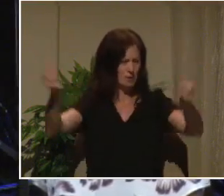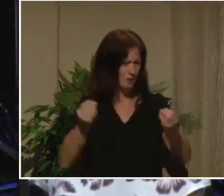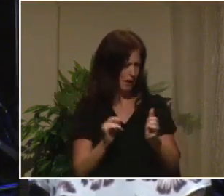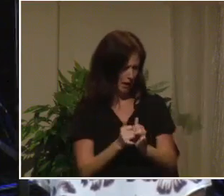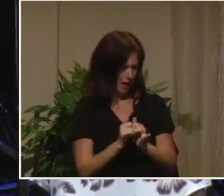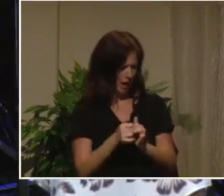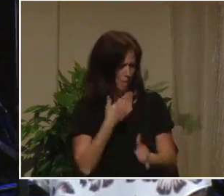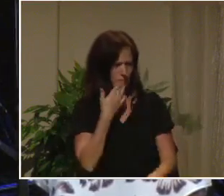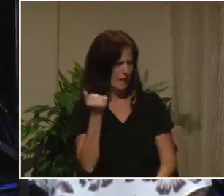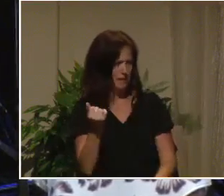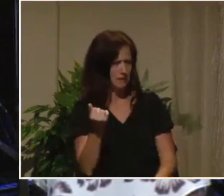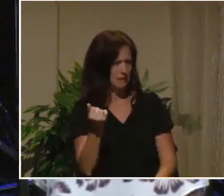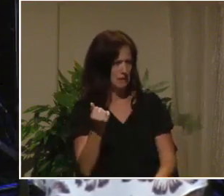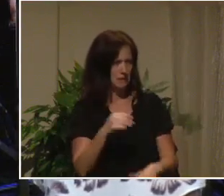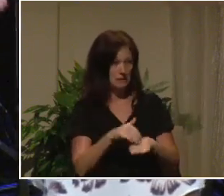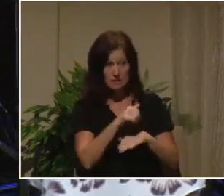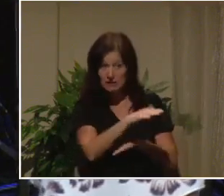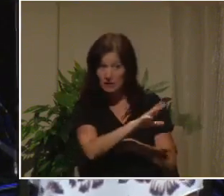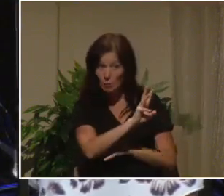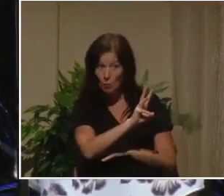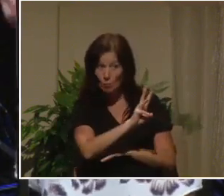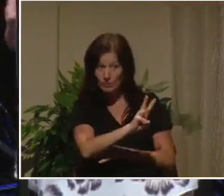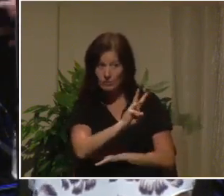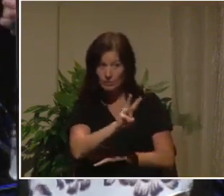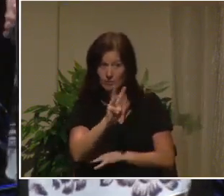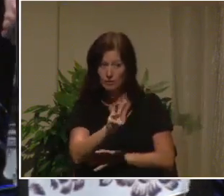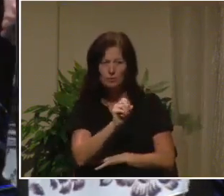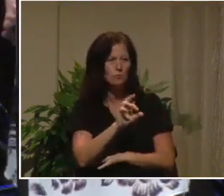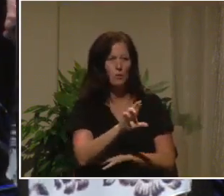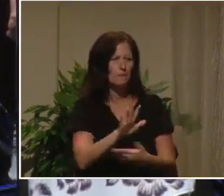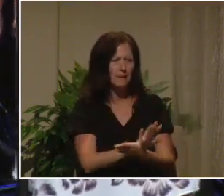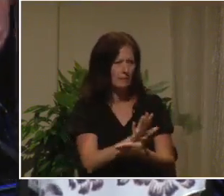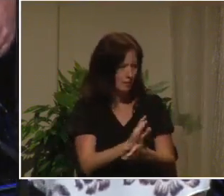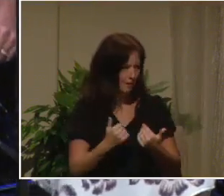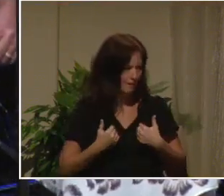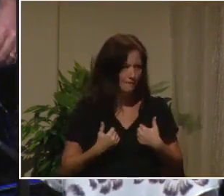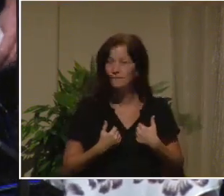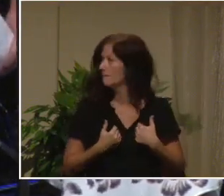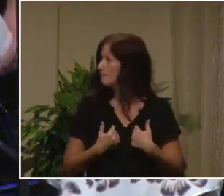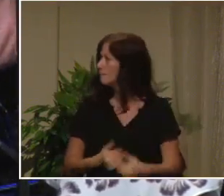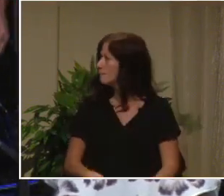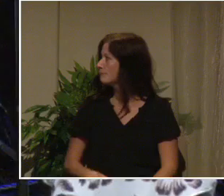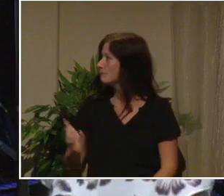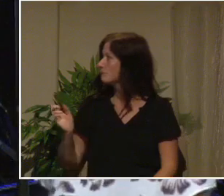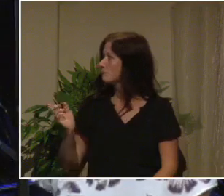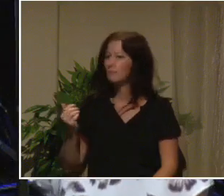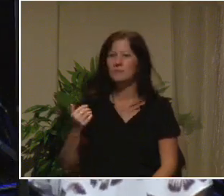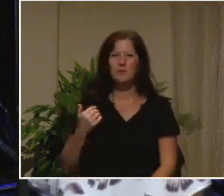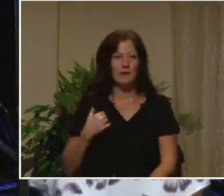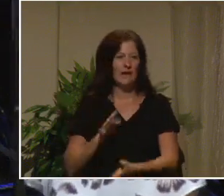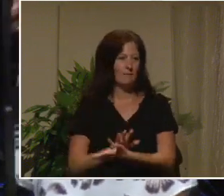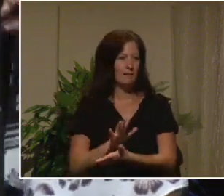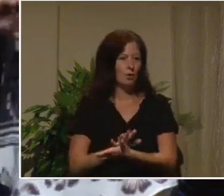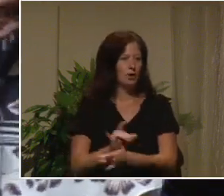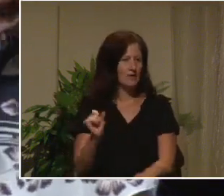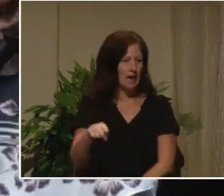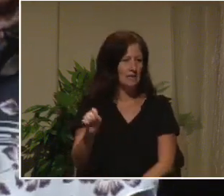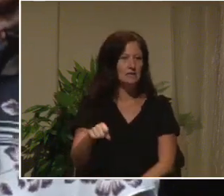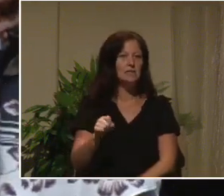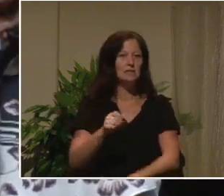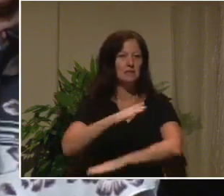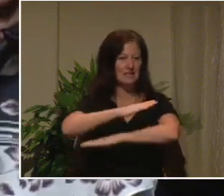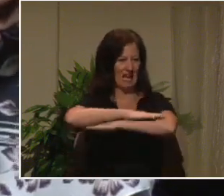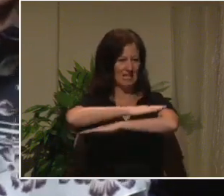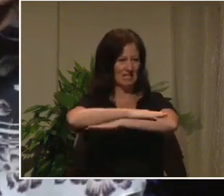best thing? Send them to our website, or do you have things we There's pass things out? At the welcome desk. Right at the welcome desk. Yeah, it's a welcome desk. And if you look divorce care